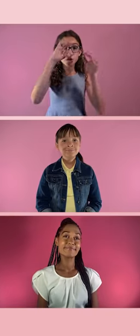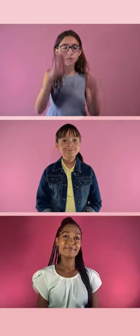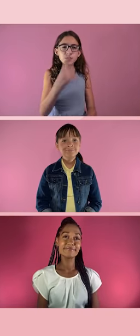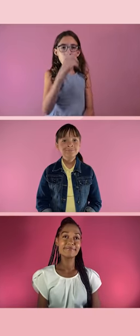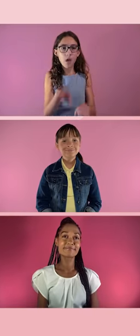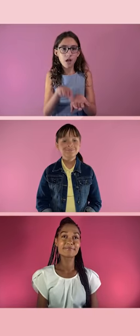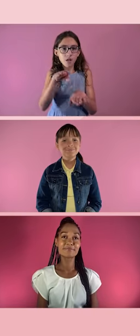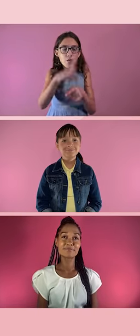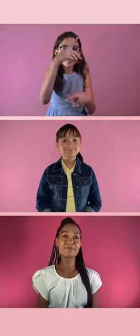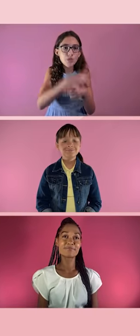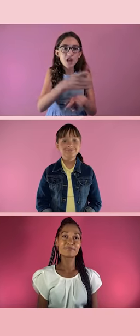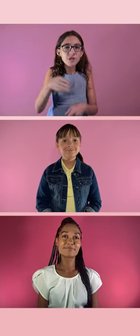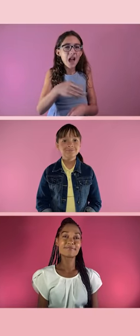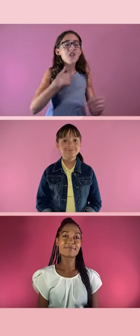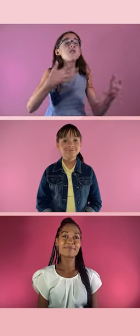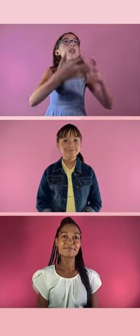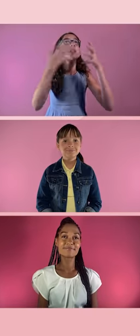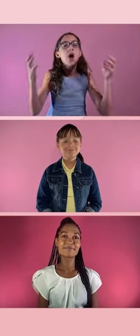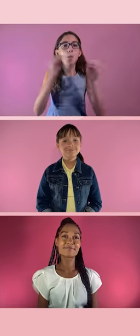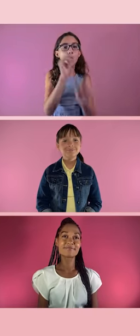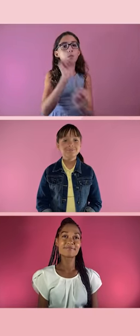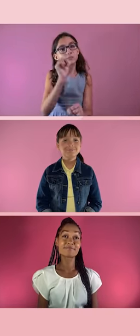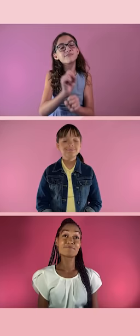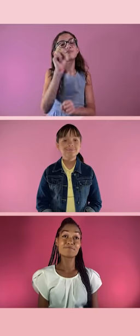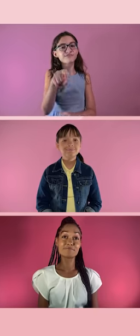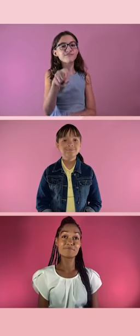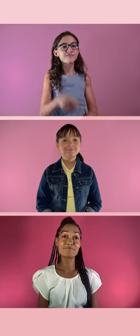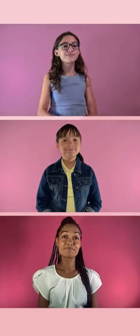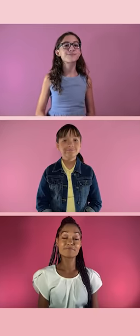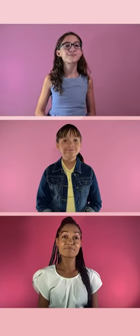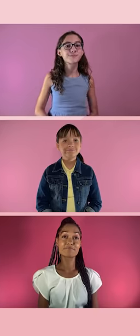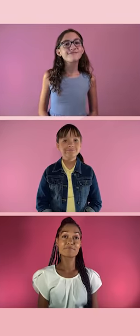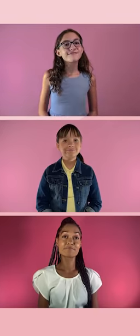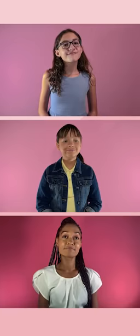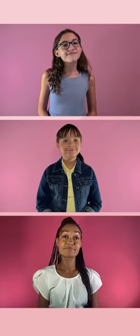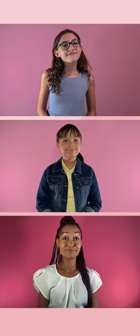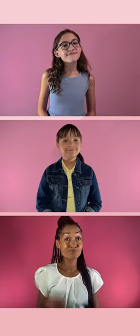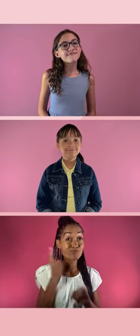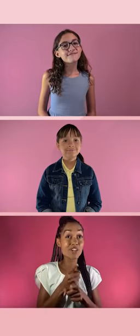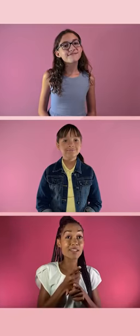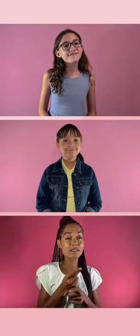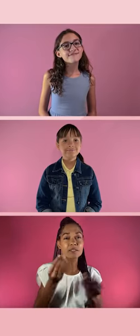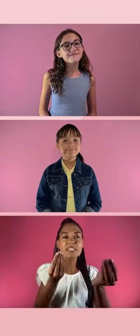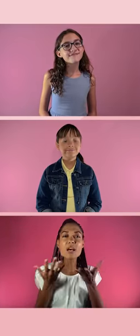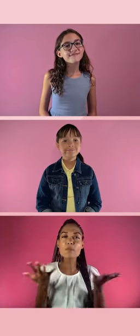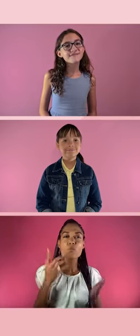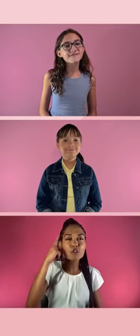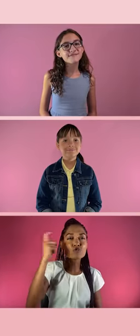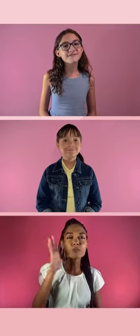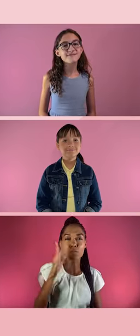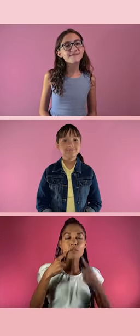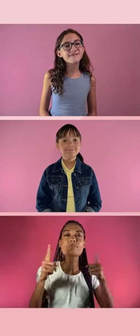so being determined is just one step in the right direction. There's way more work that has to be done. That's right. Now,